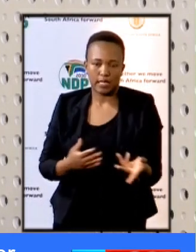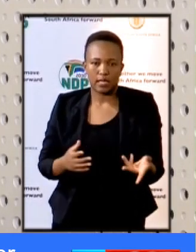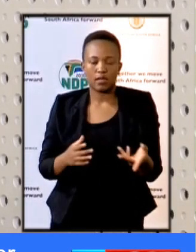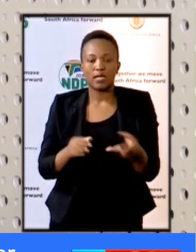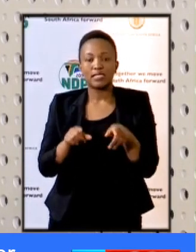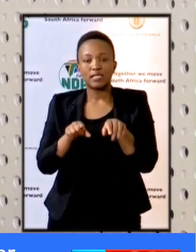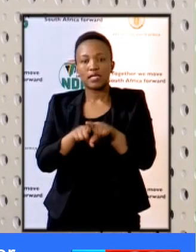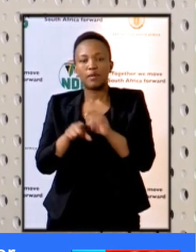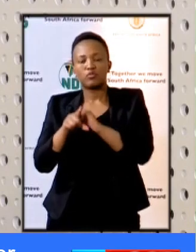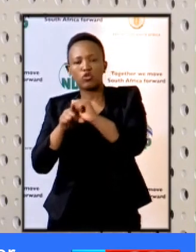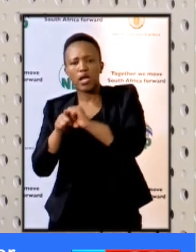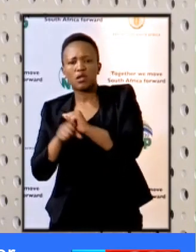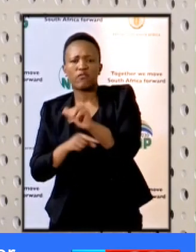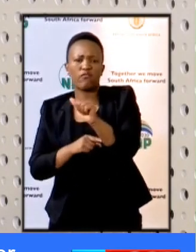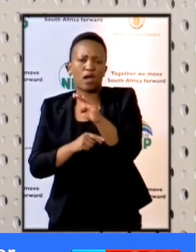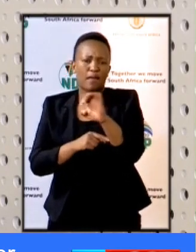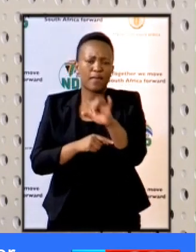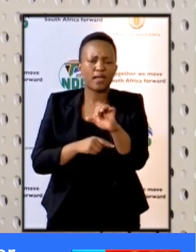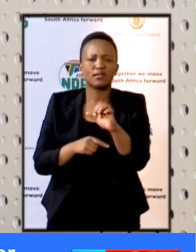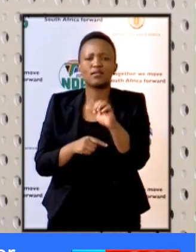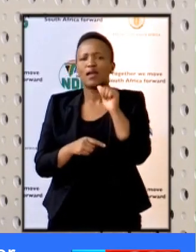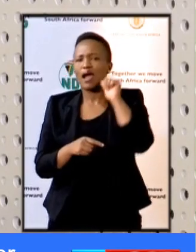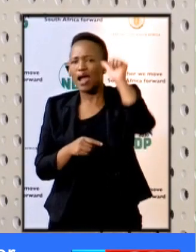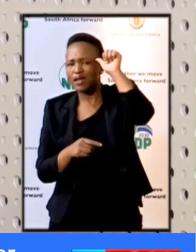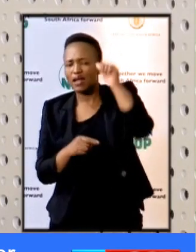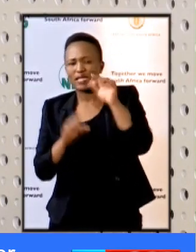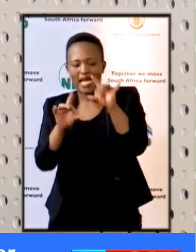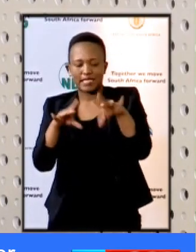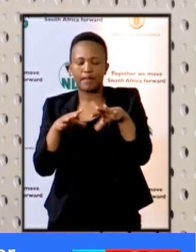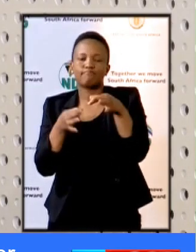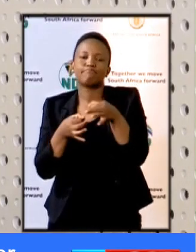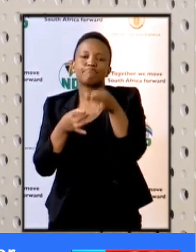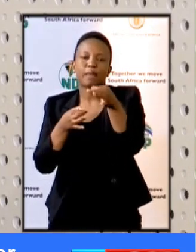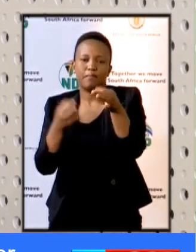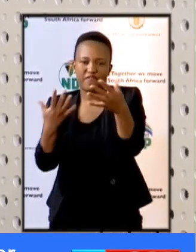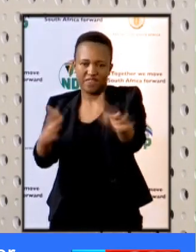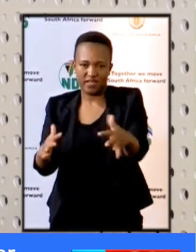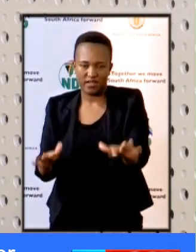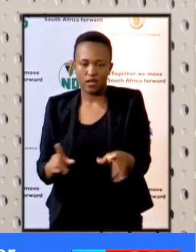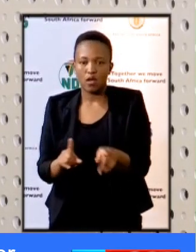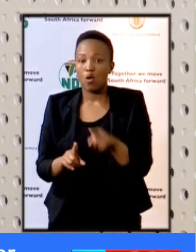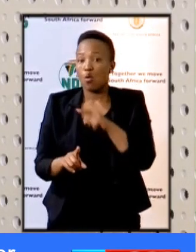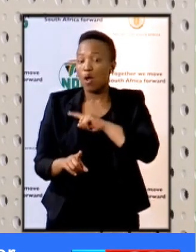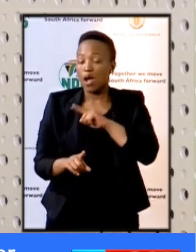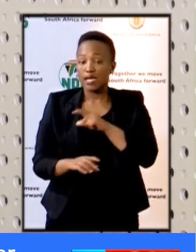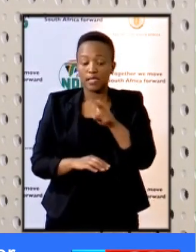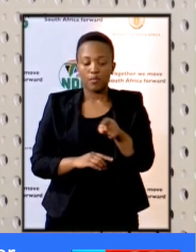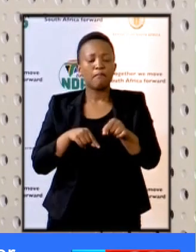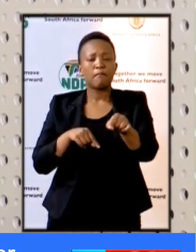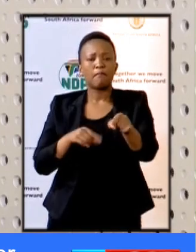Certificate, Adult Basic Education and Training examinations, which were supposed to commence.